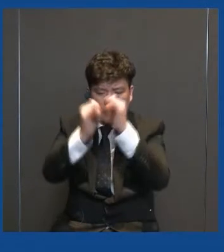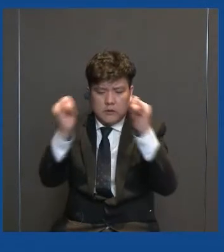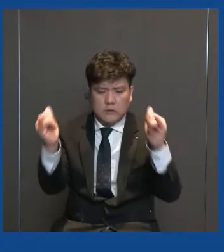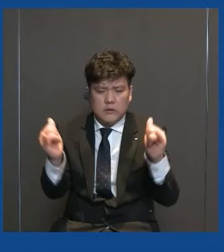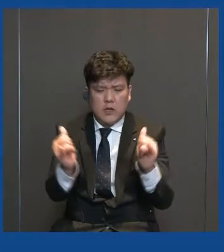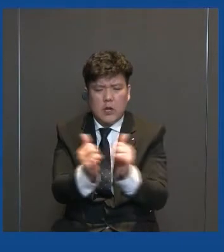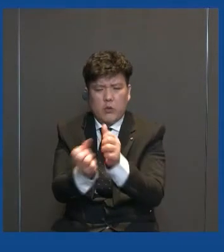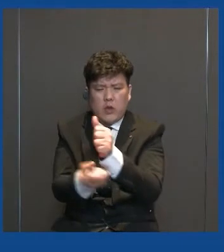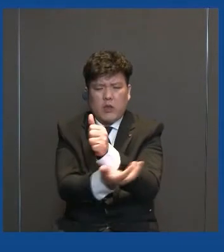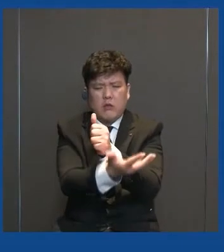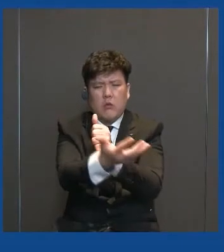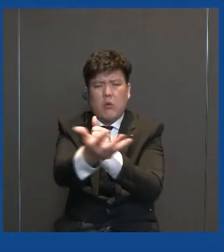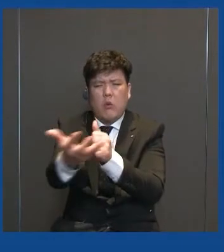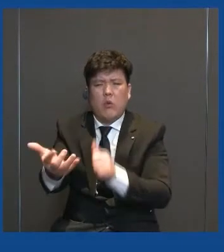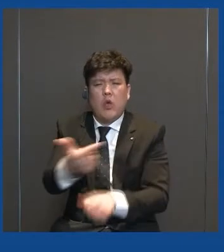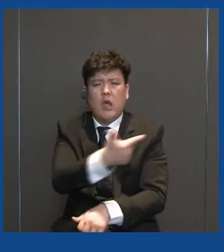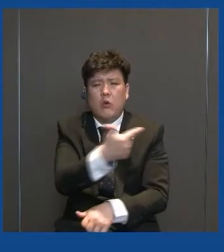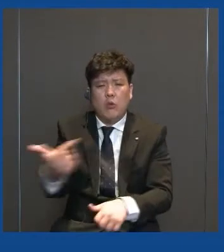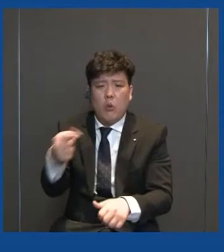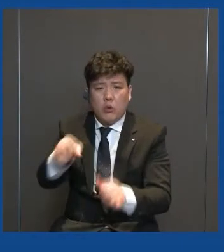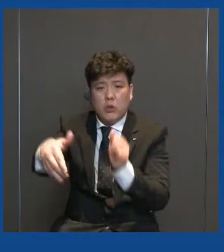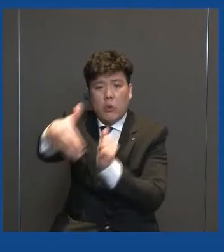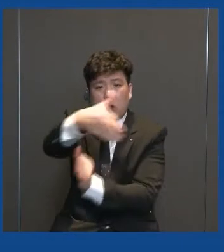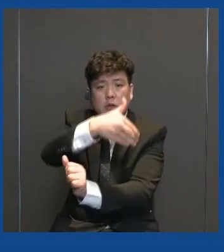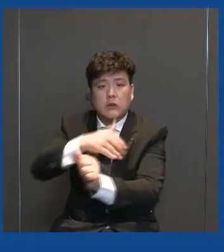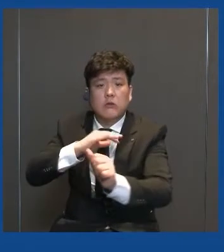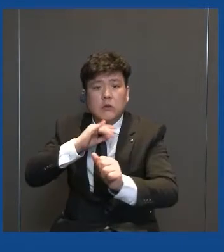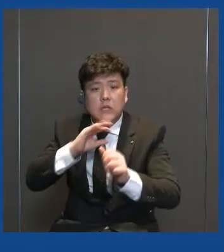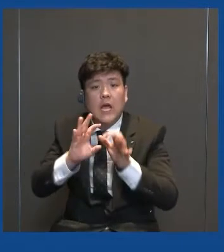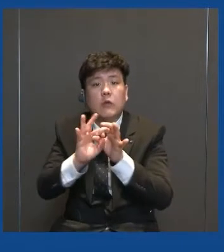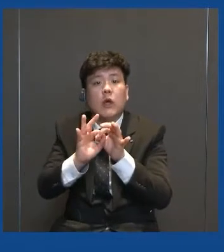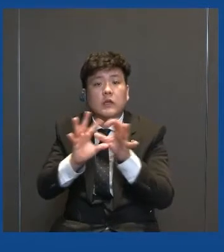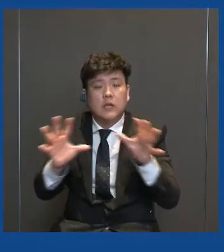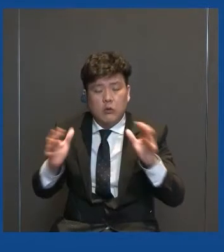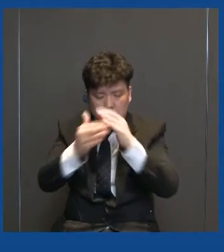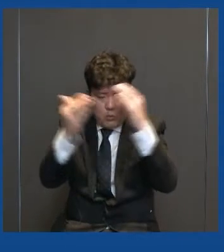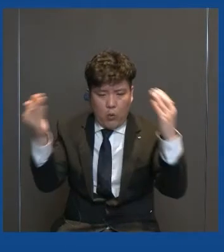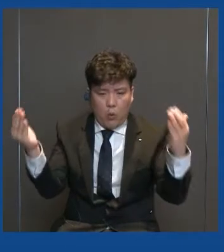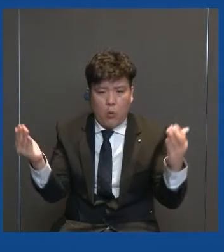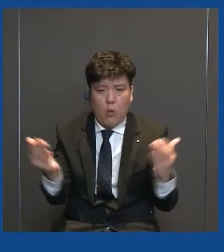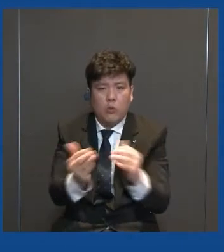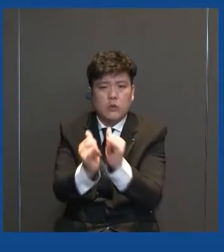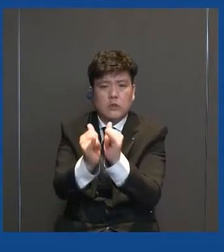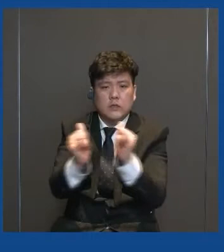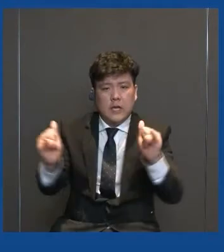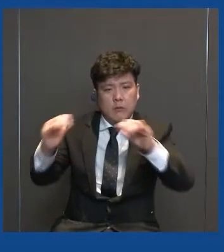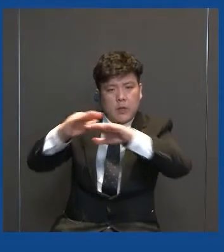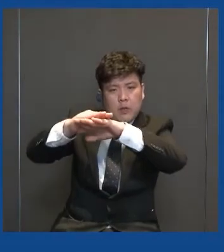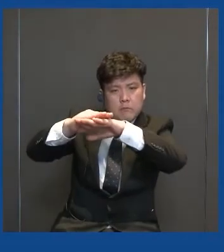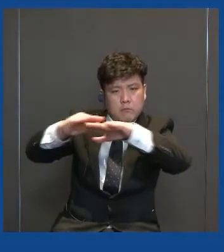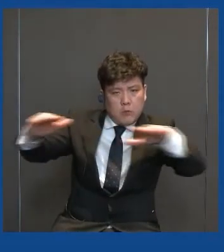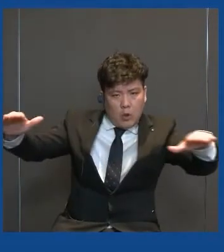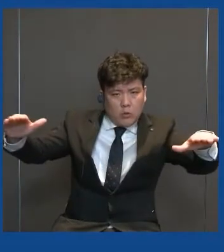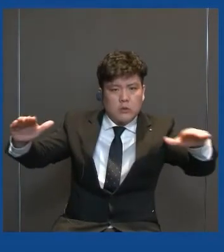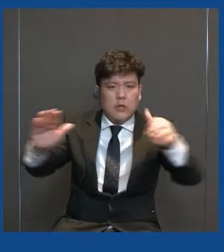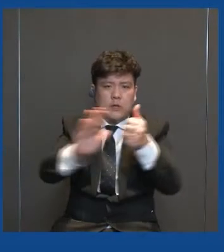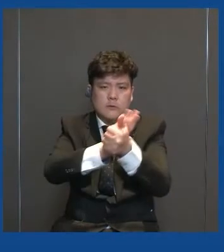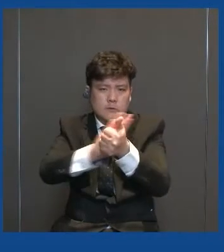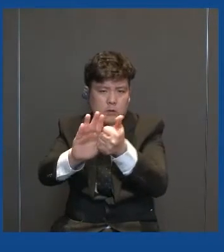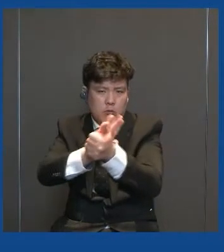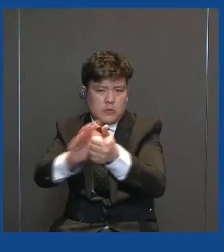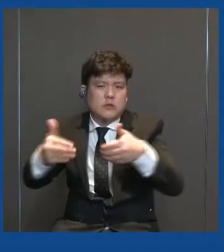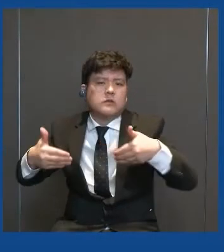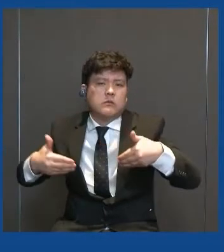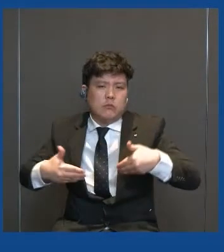of age will ensure that older people can live full lives in dignity and respect.